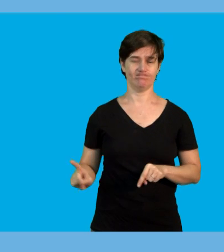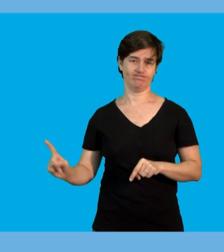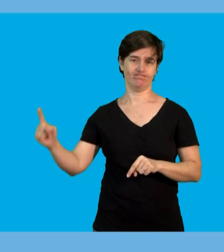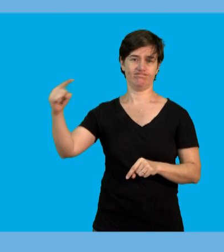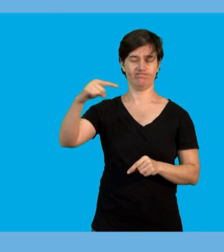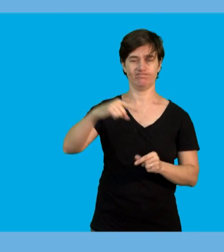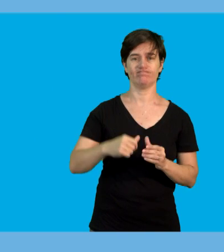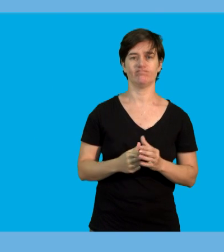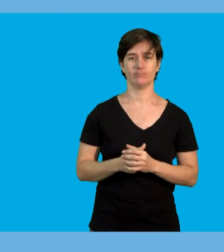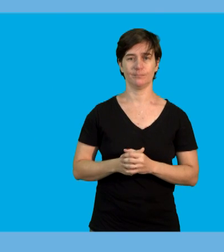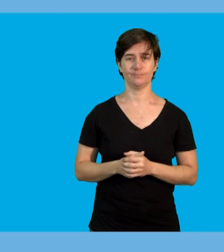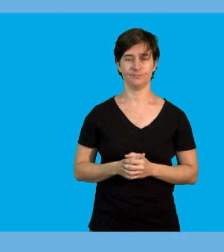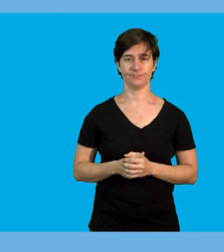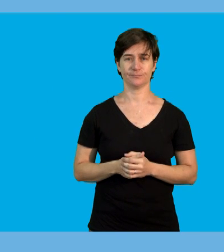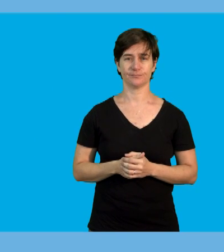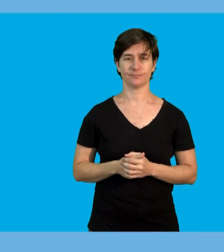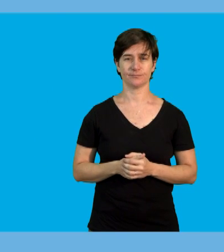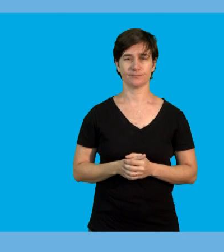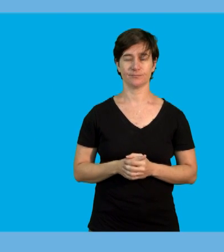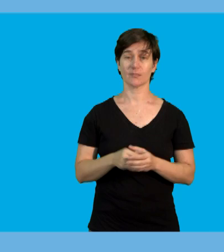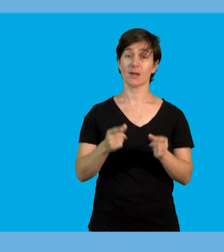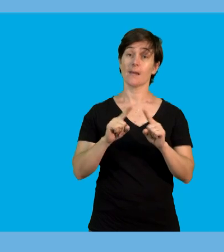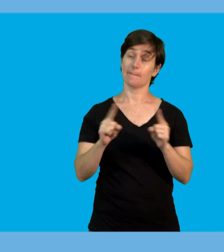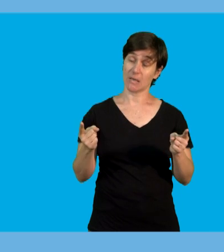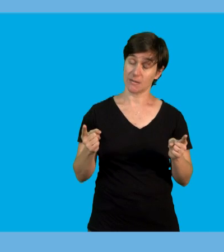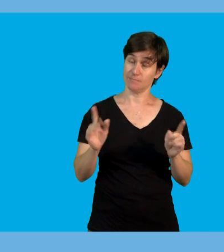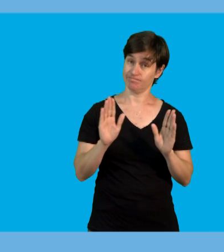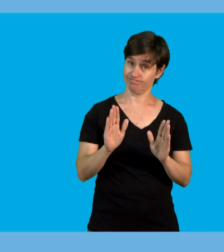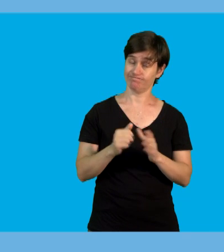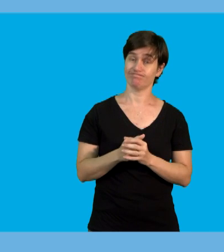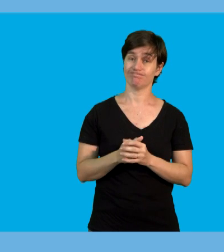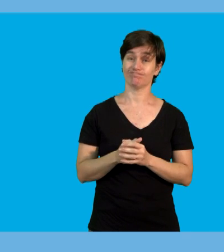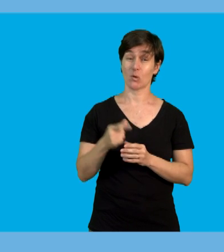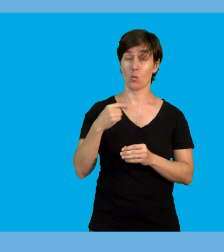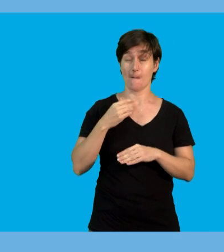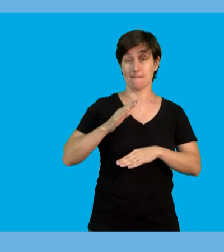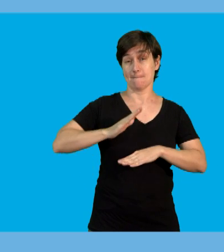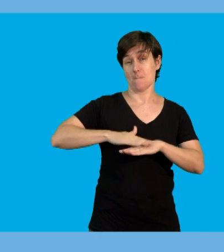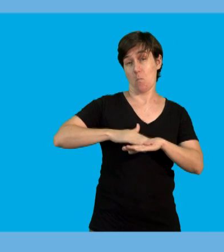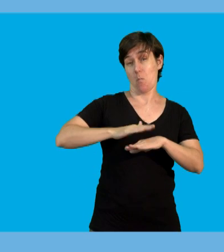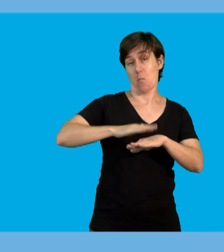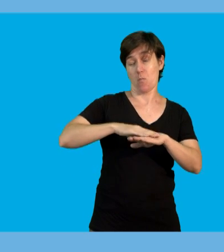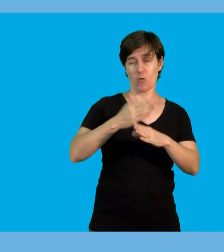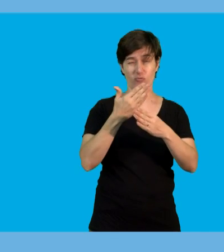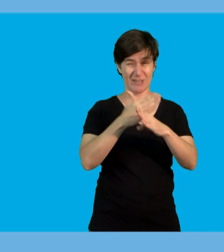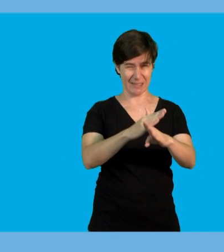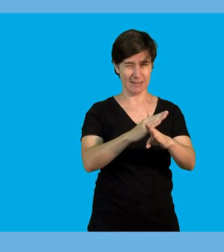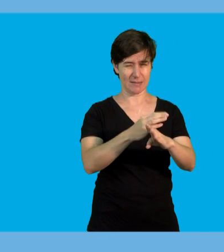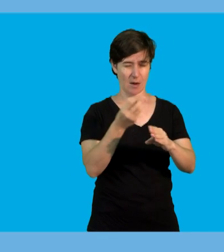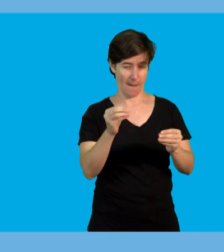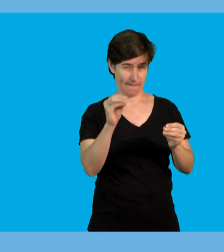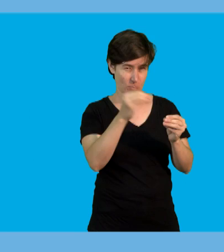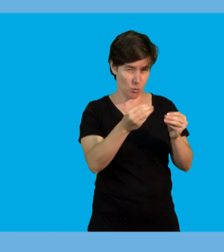every point the current is also going to be the same. However, we are saying that as we add more resistors in series,